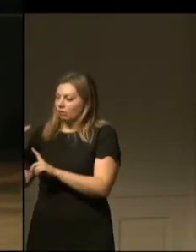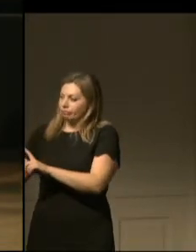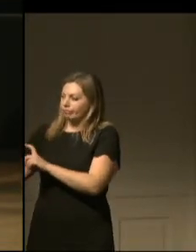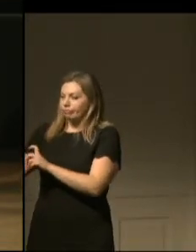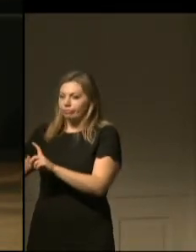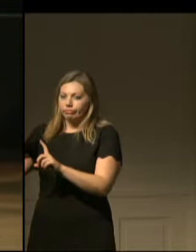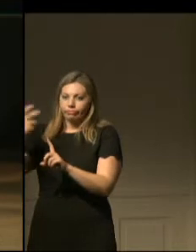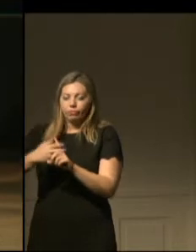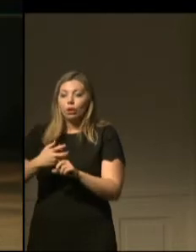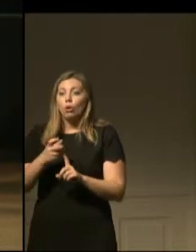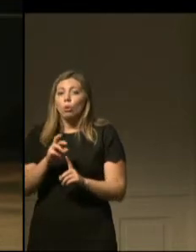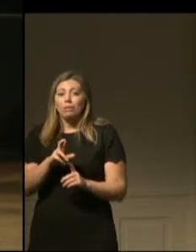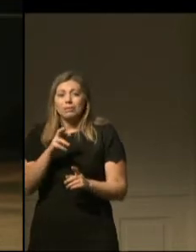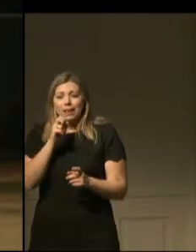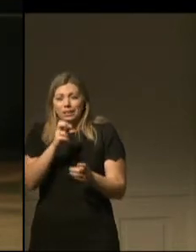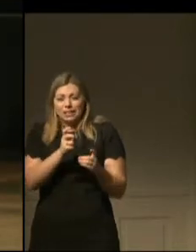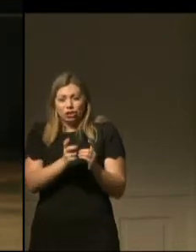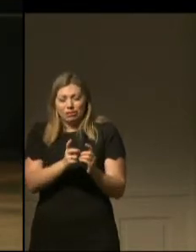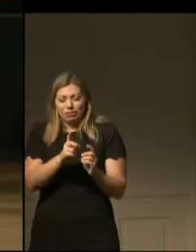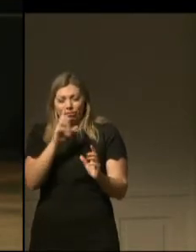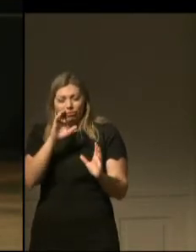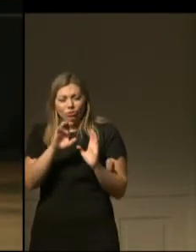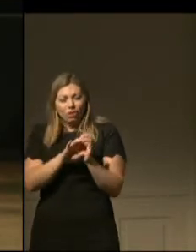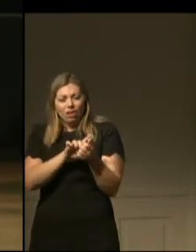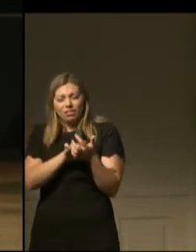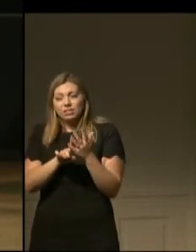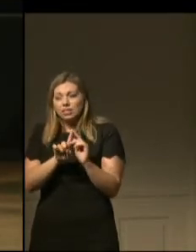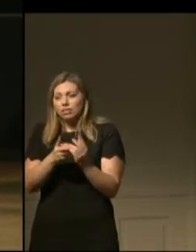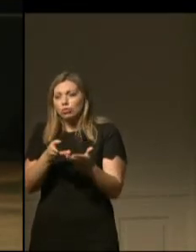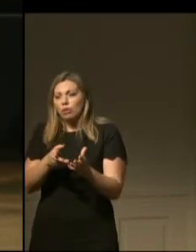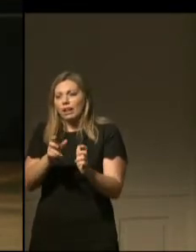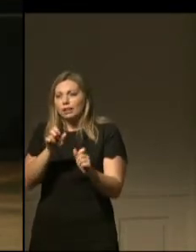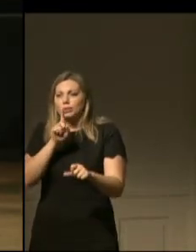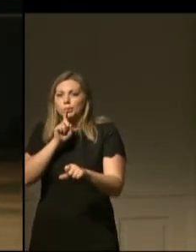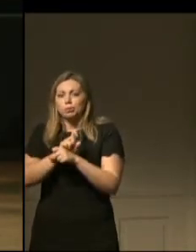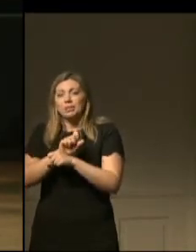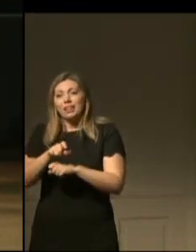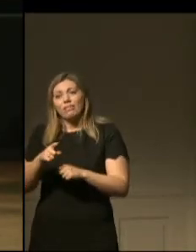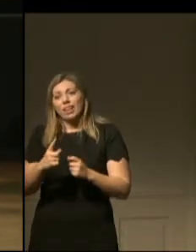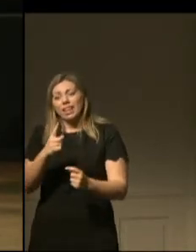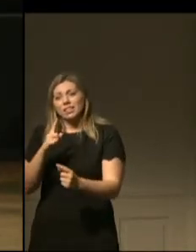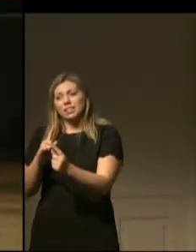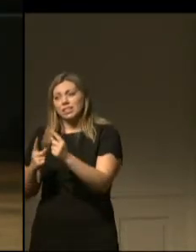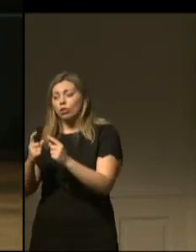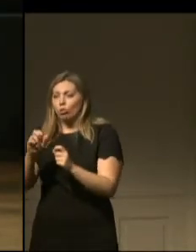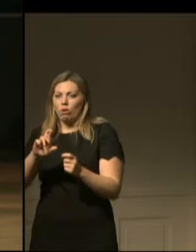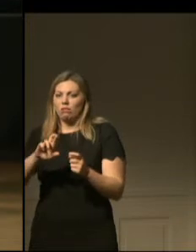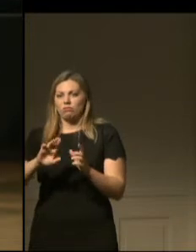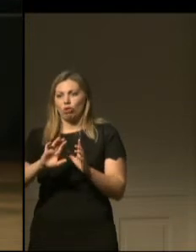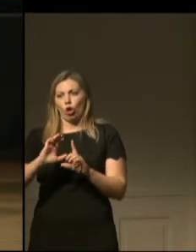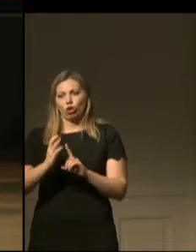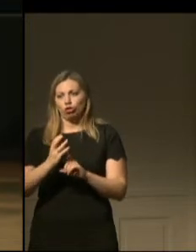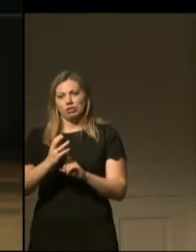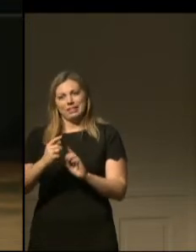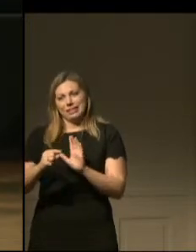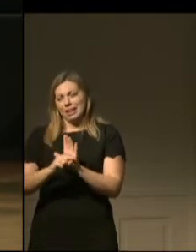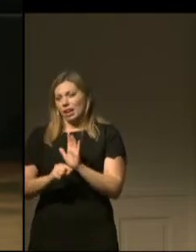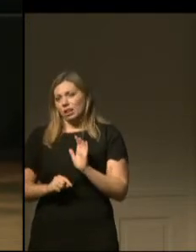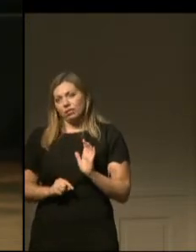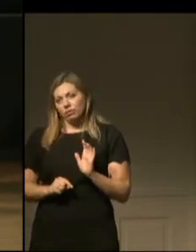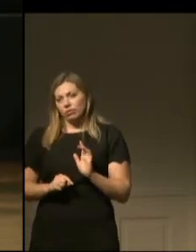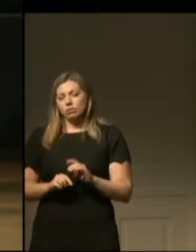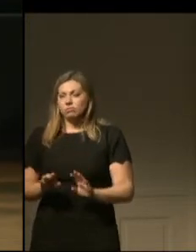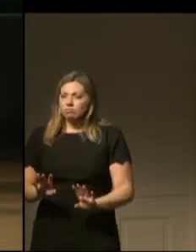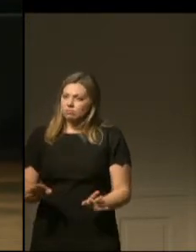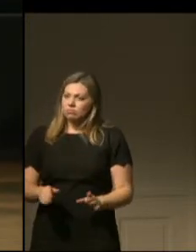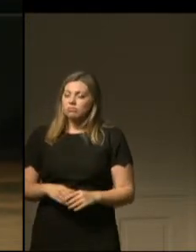digitizing or these photographs or whatever in ways that would actually be really offensive or culturally negative. And